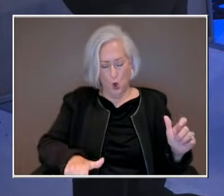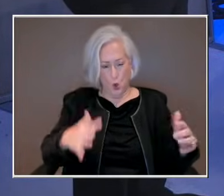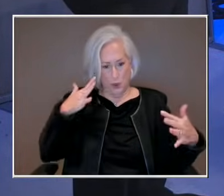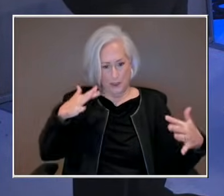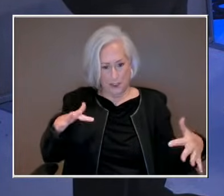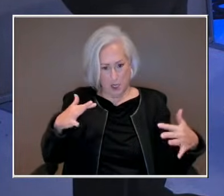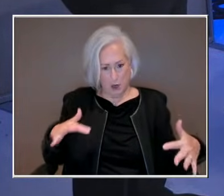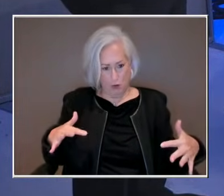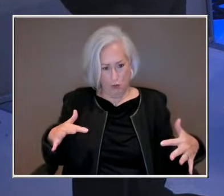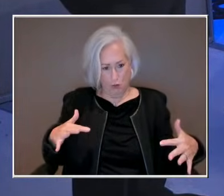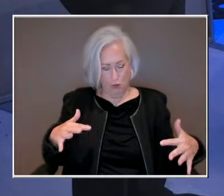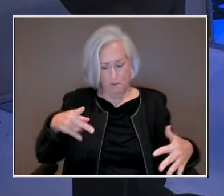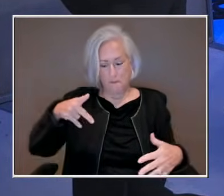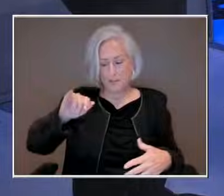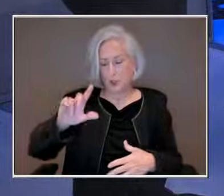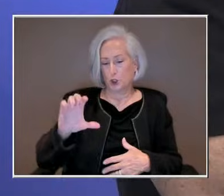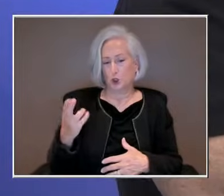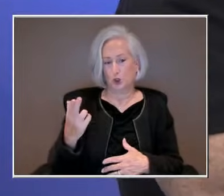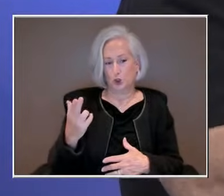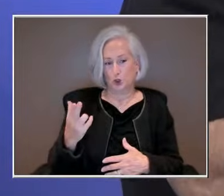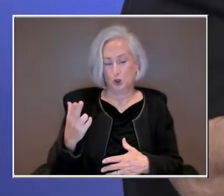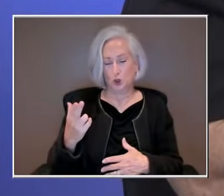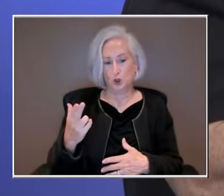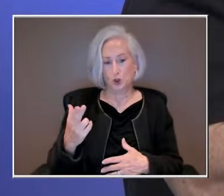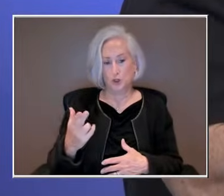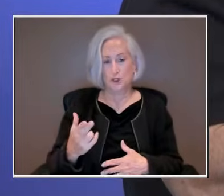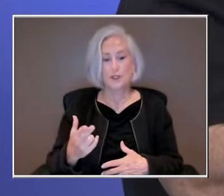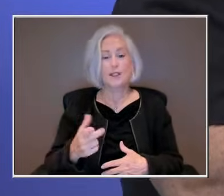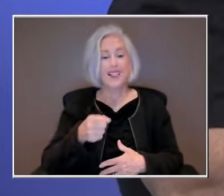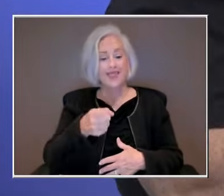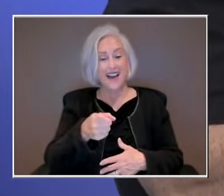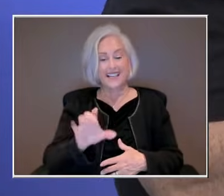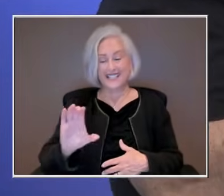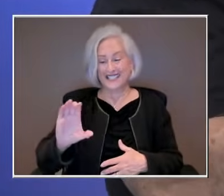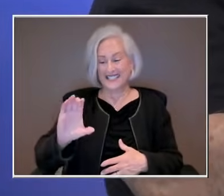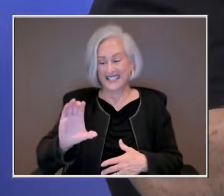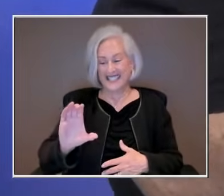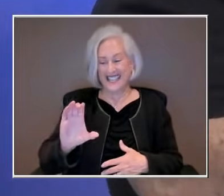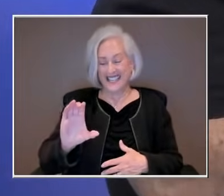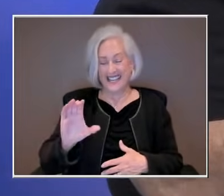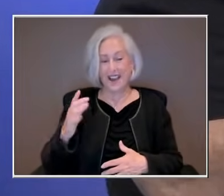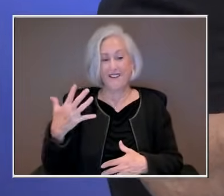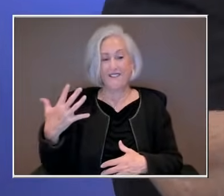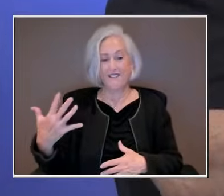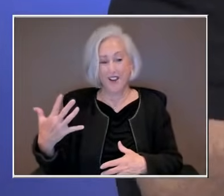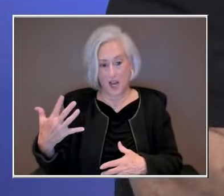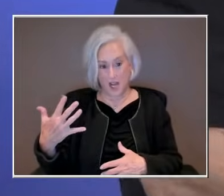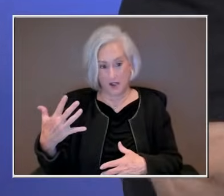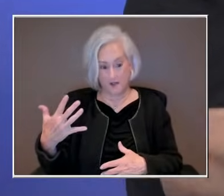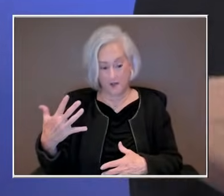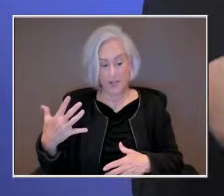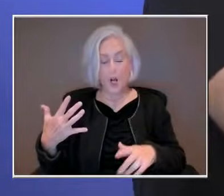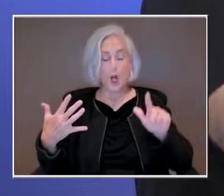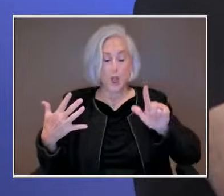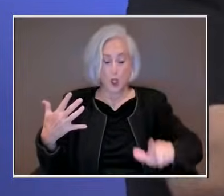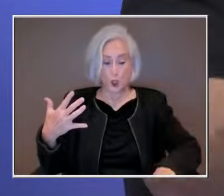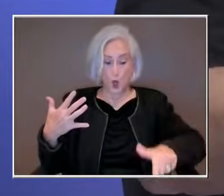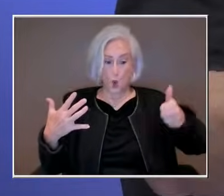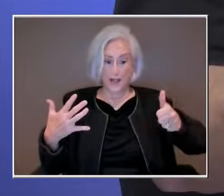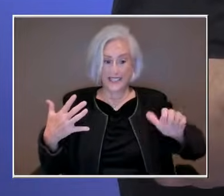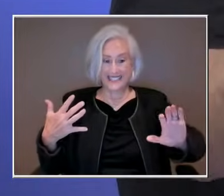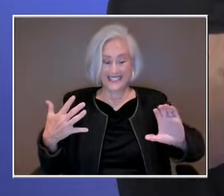We go down to what's called C3. This is C5, so that's 2 octave difference. C3 is